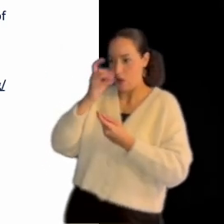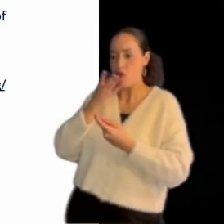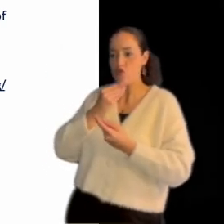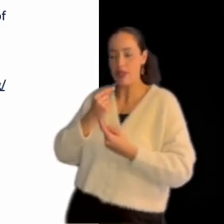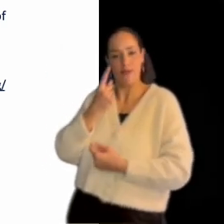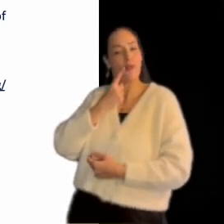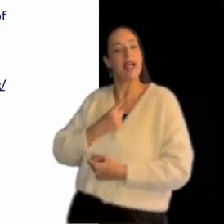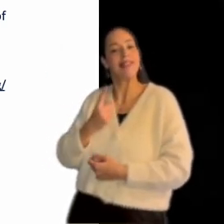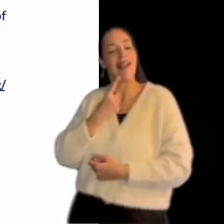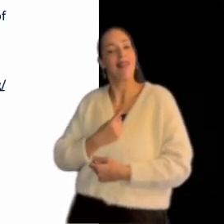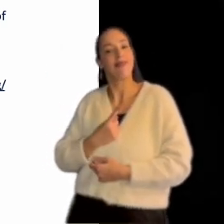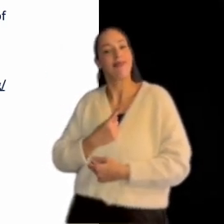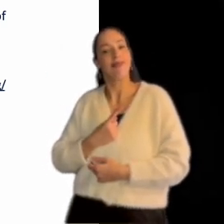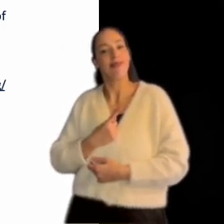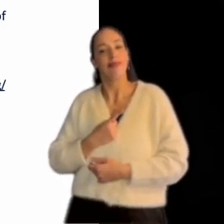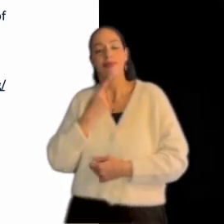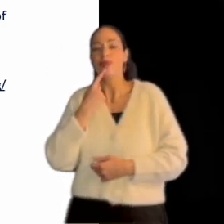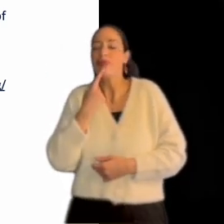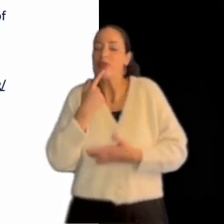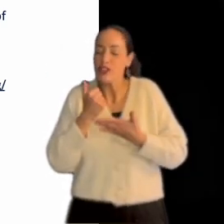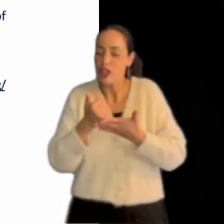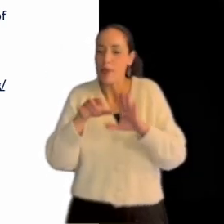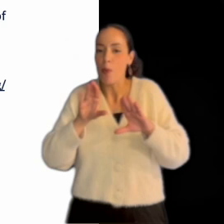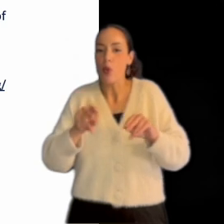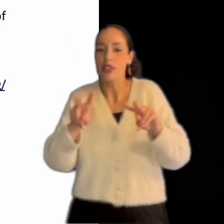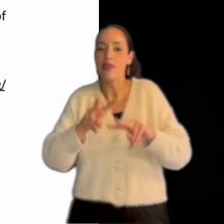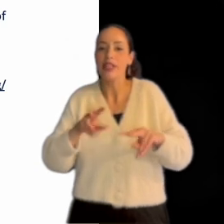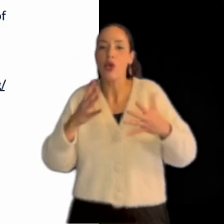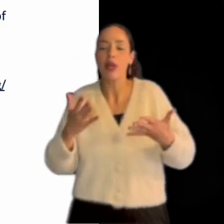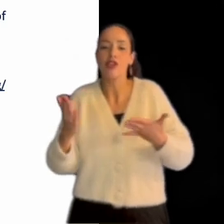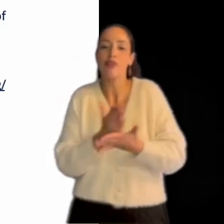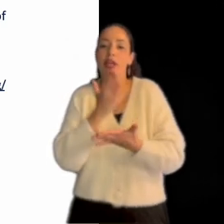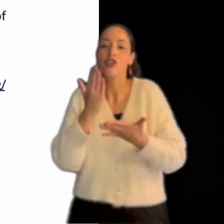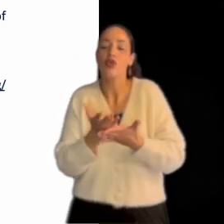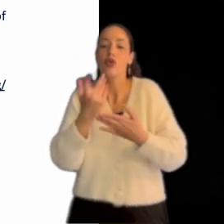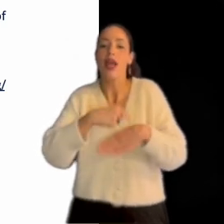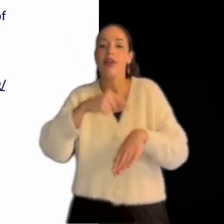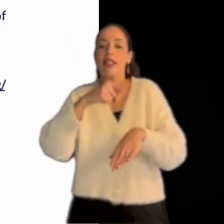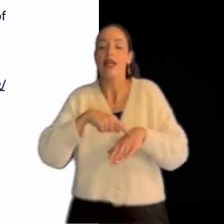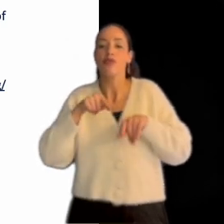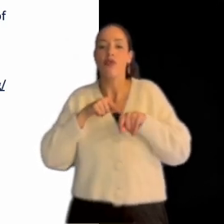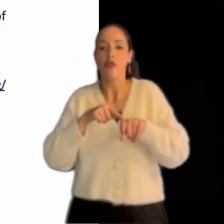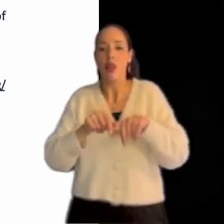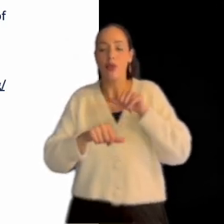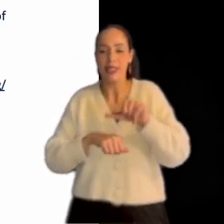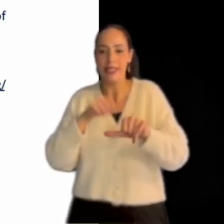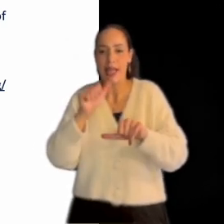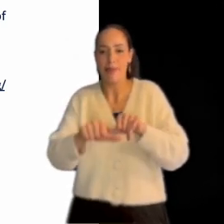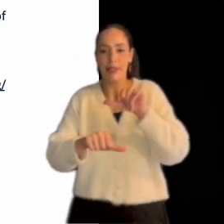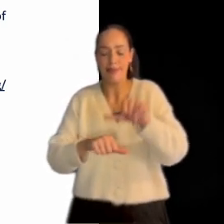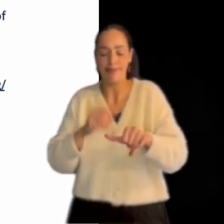steps. Once you have your statement of self-kindness, please write it down in the middle of a square piece of paper.